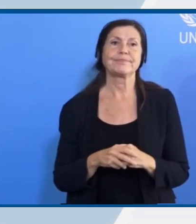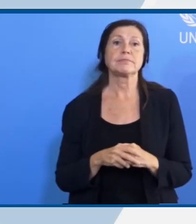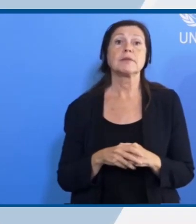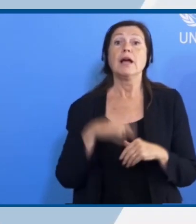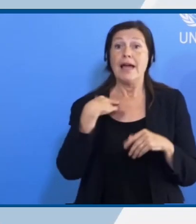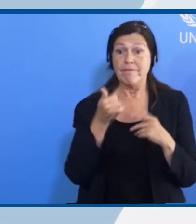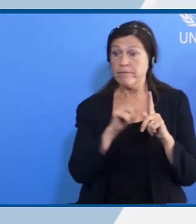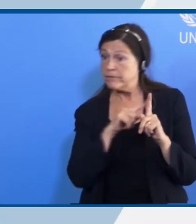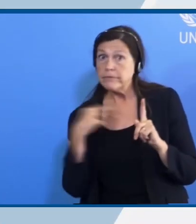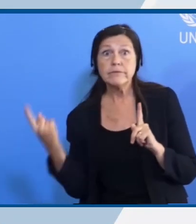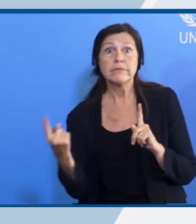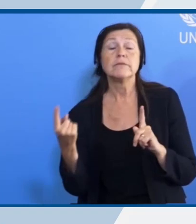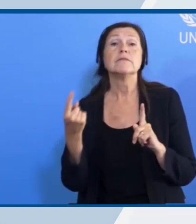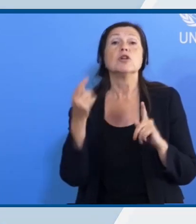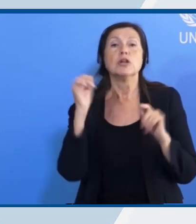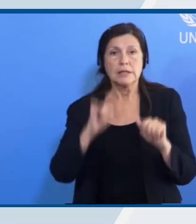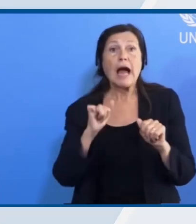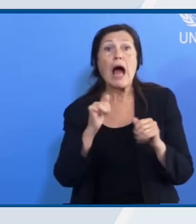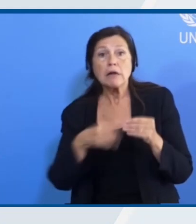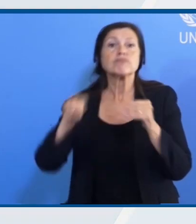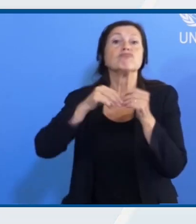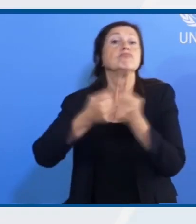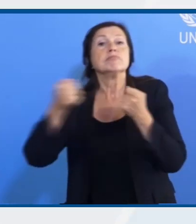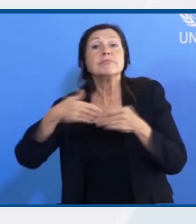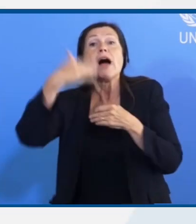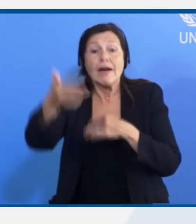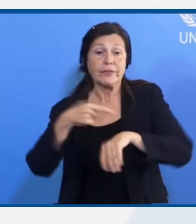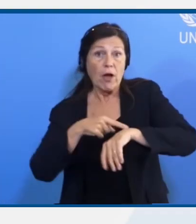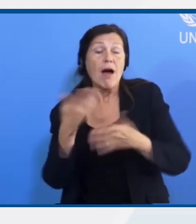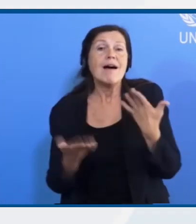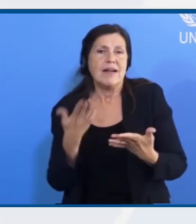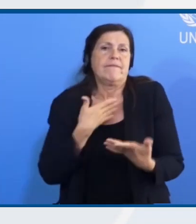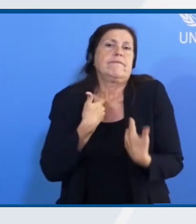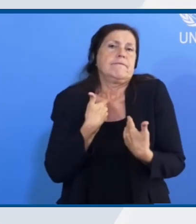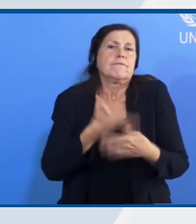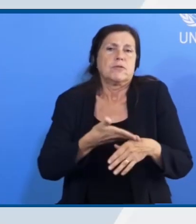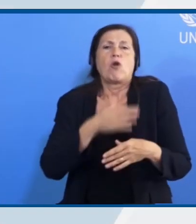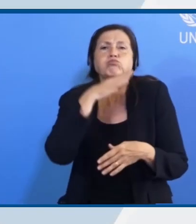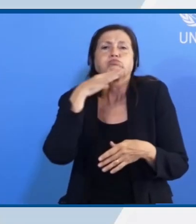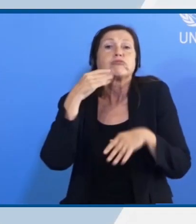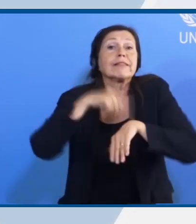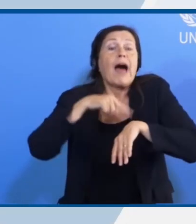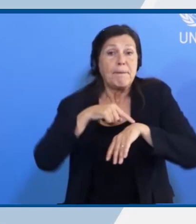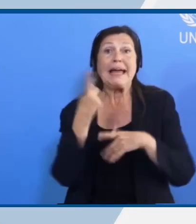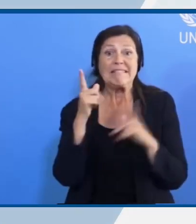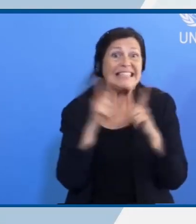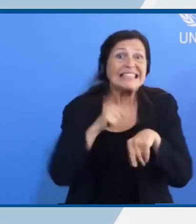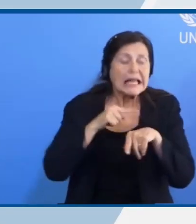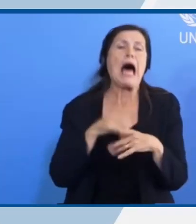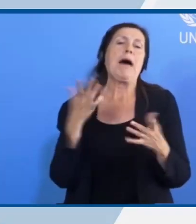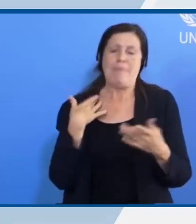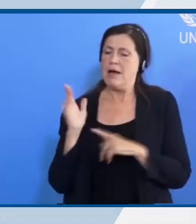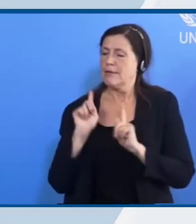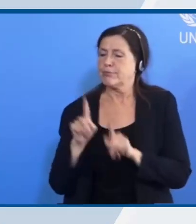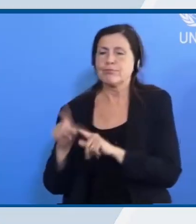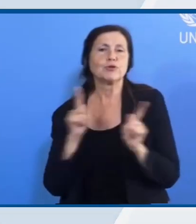we can then give you the opportunity to elaborate a bit more as we move to the conclusions. So I'm going to read them all, so you have a bit of time to